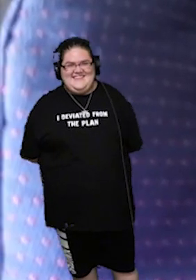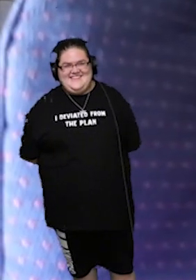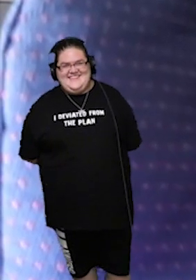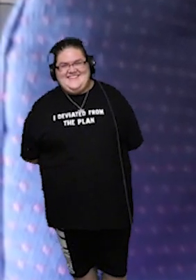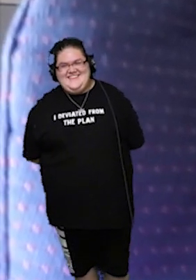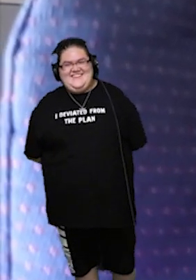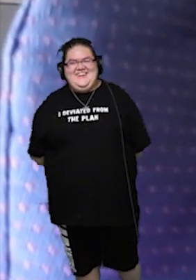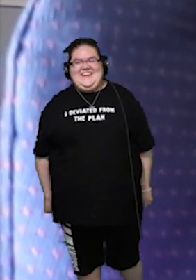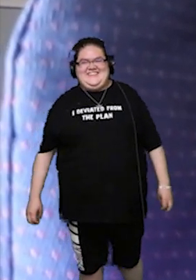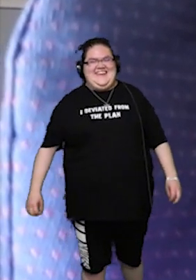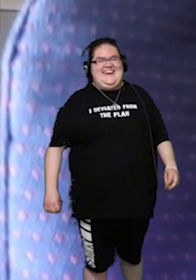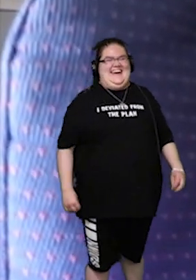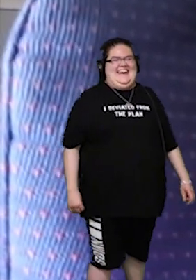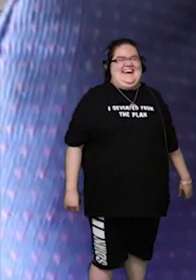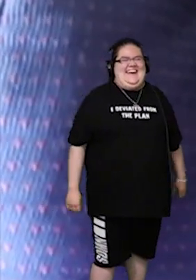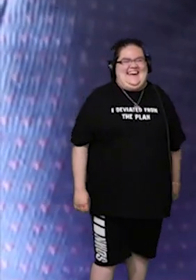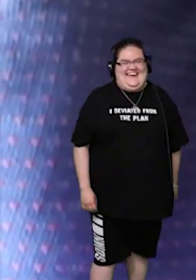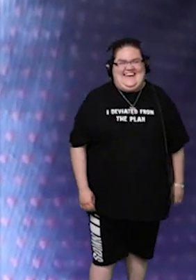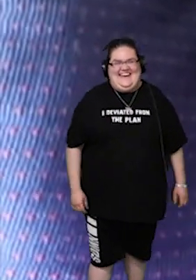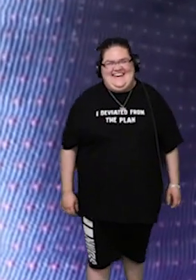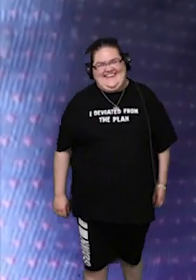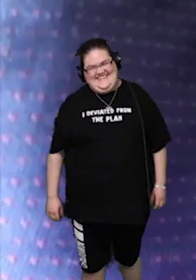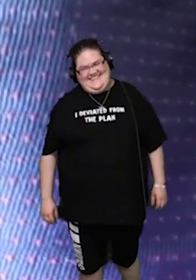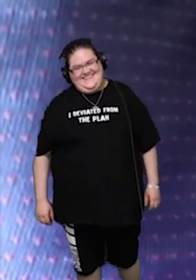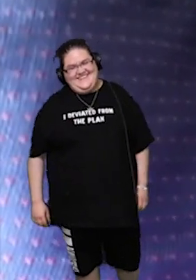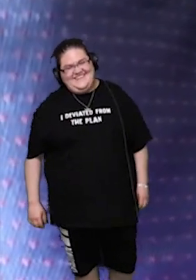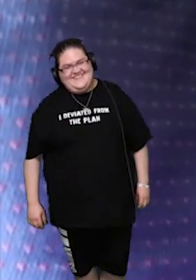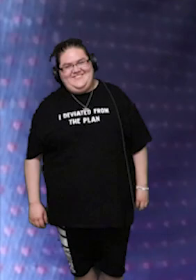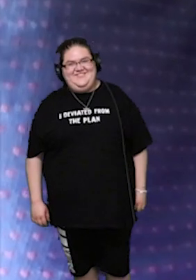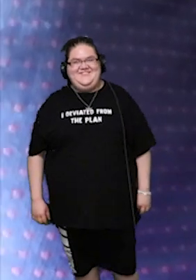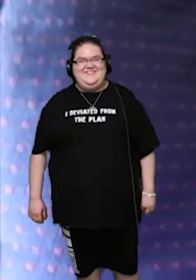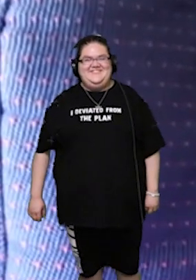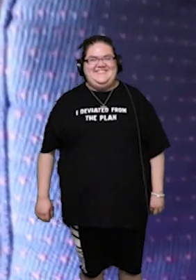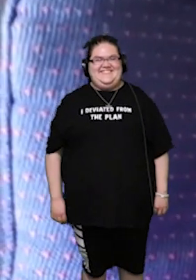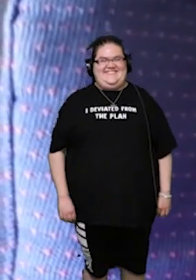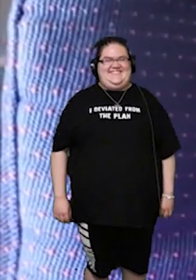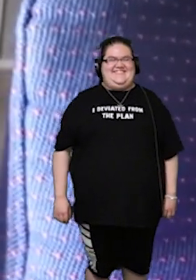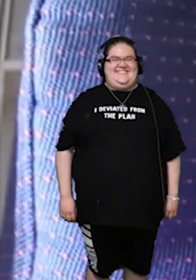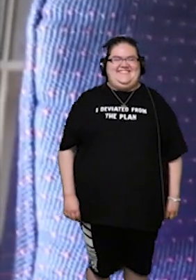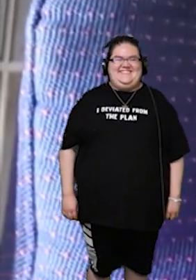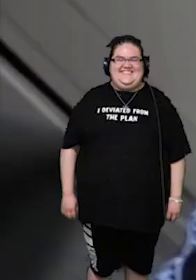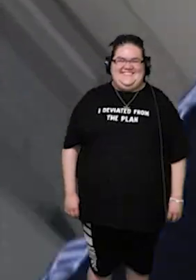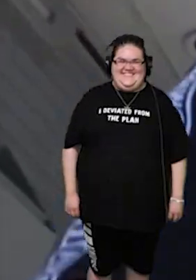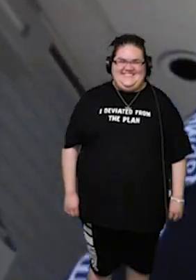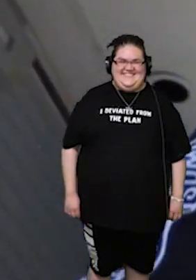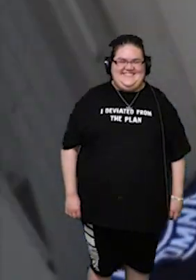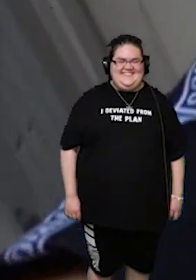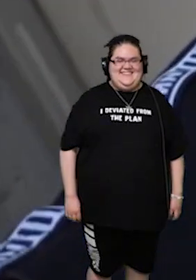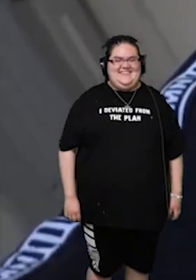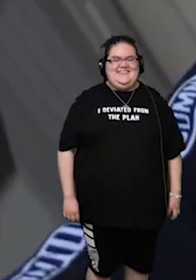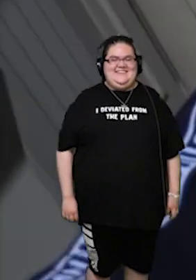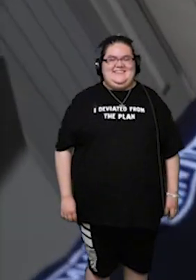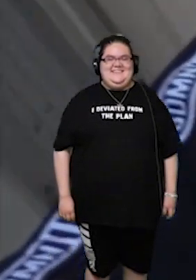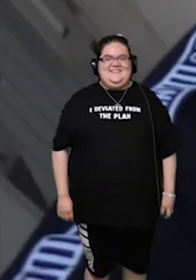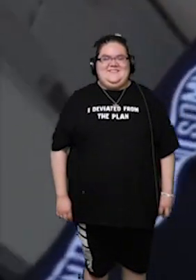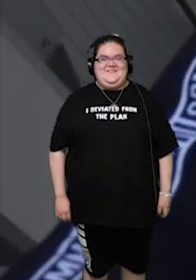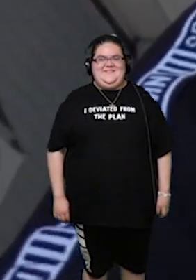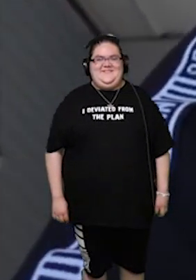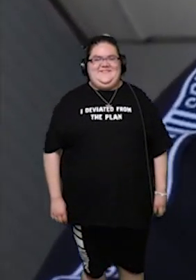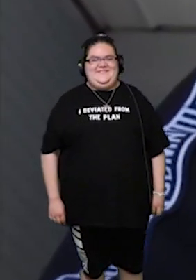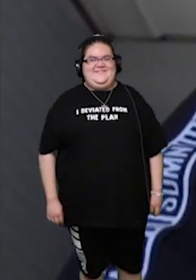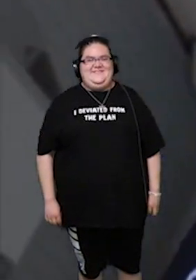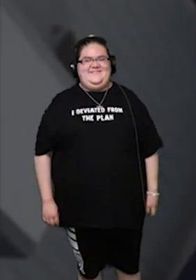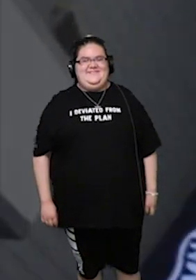he definitely hasn't seen us. We haven't even. He definitely hasn't seen us. I might just do circuits. I might just go up and